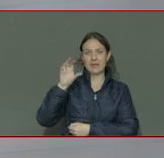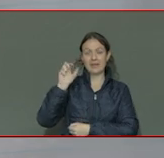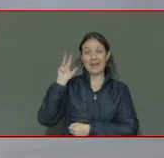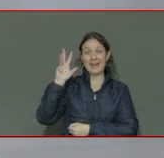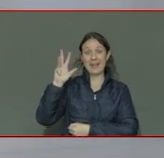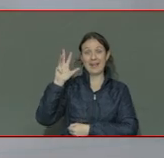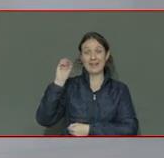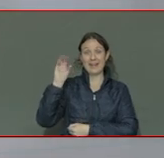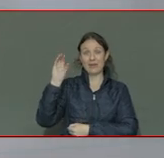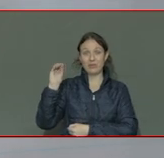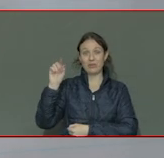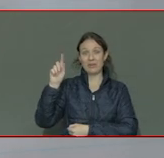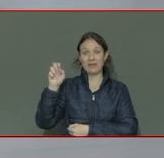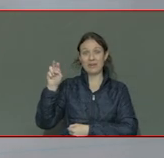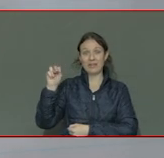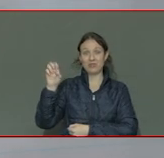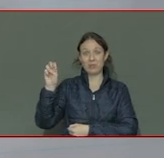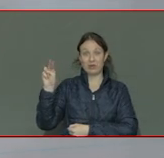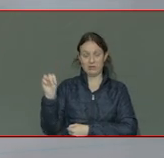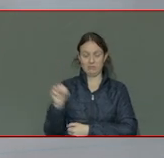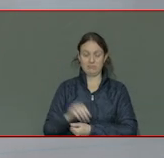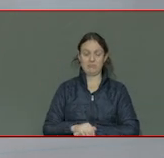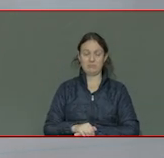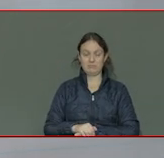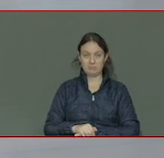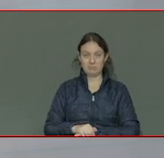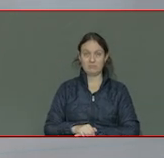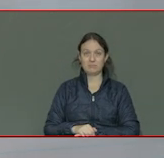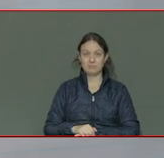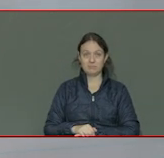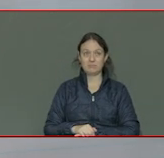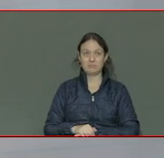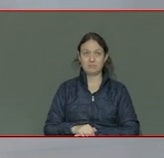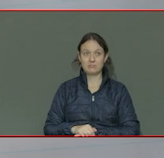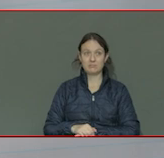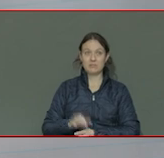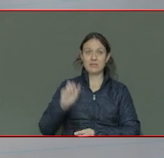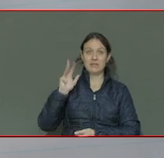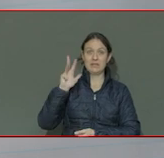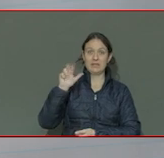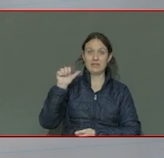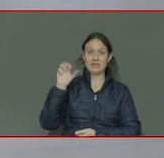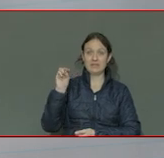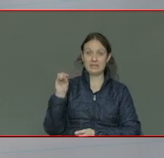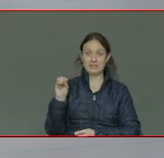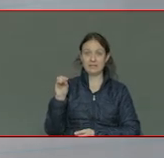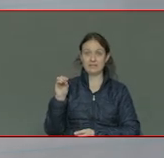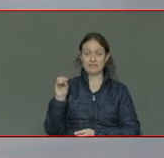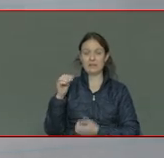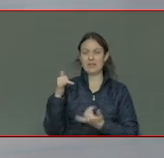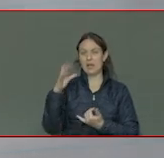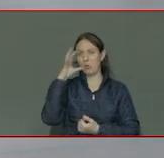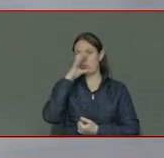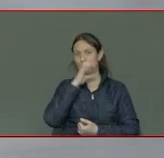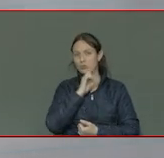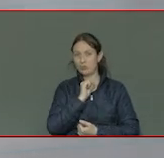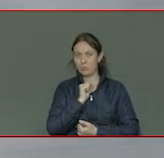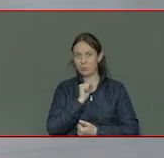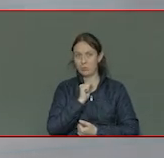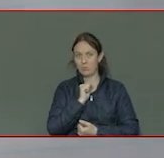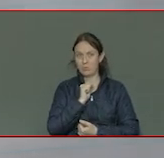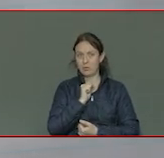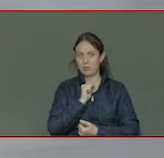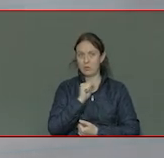my tension in the cable, is 960 Newton. Assume that there is no